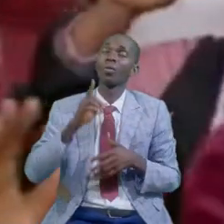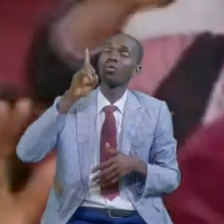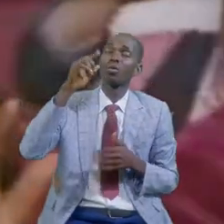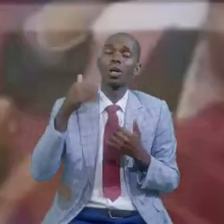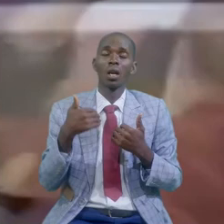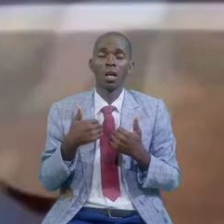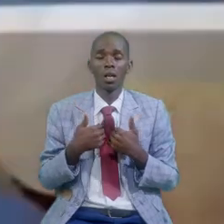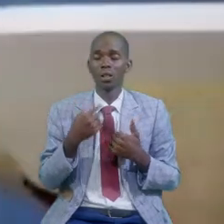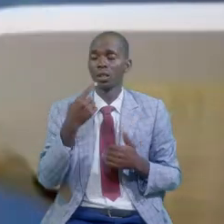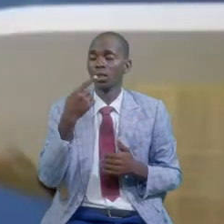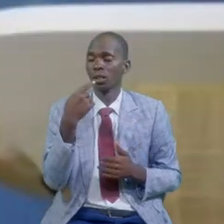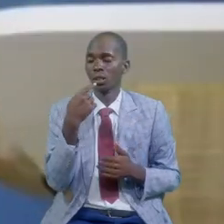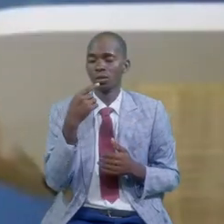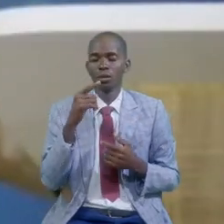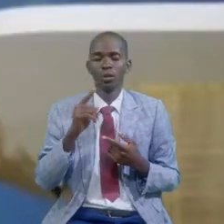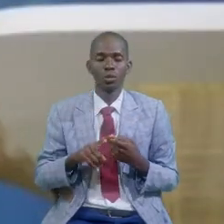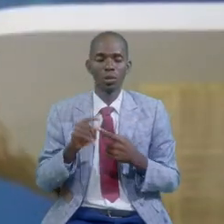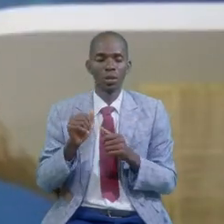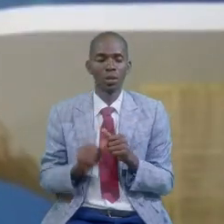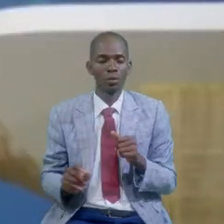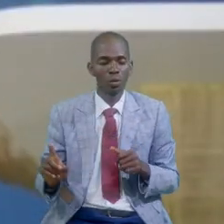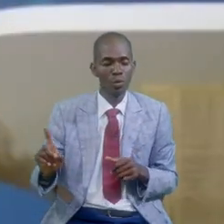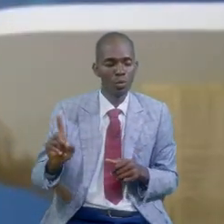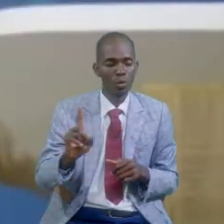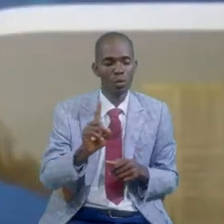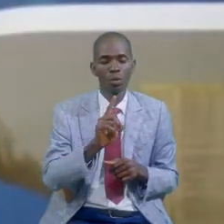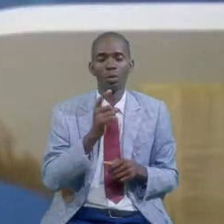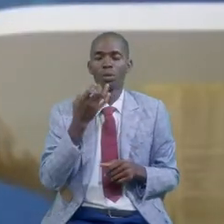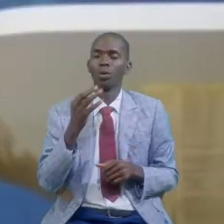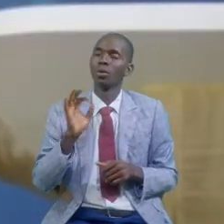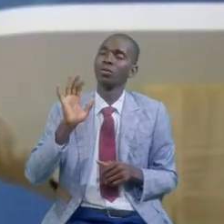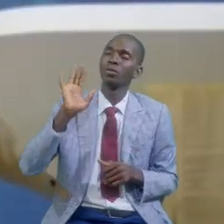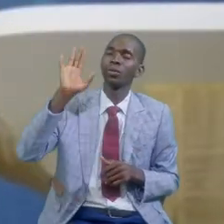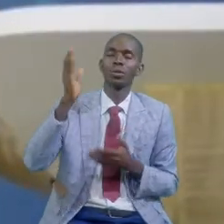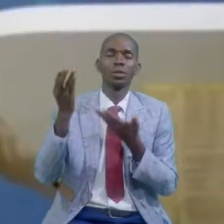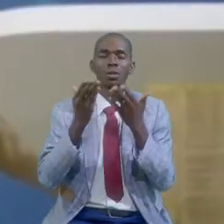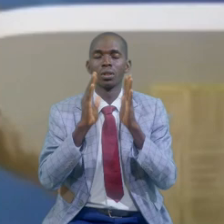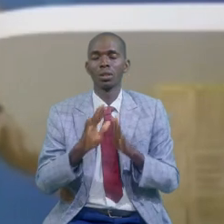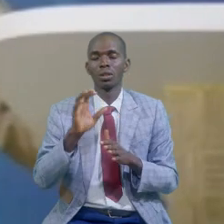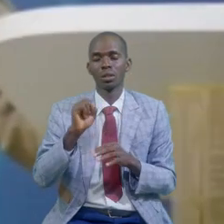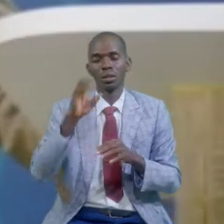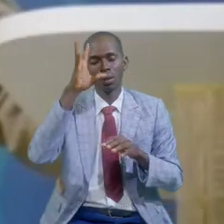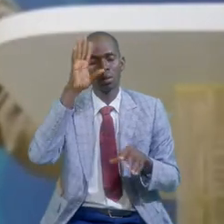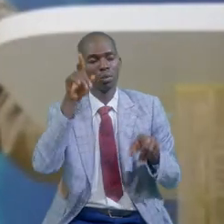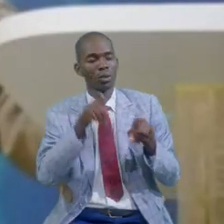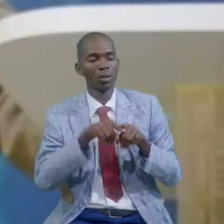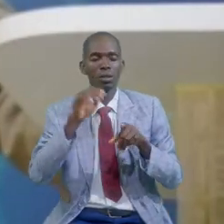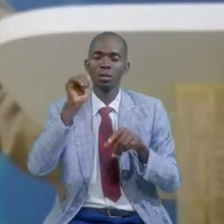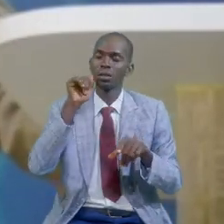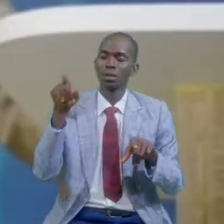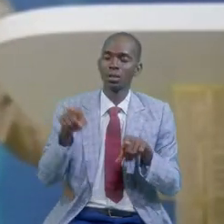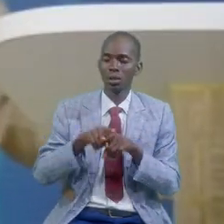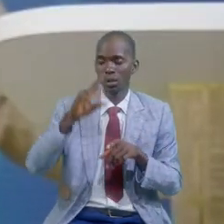spoken to every one of your servants, brother, sister,